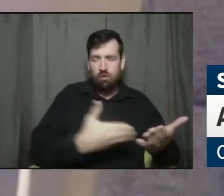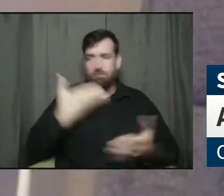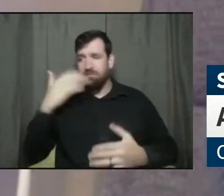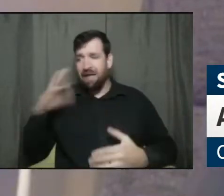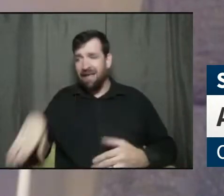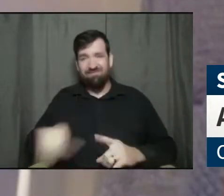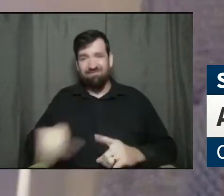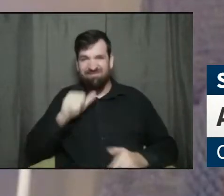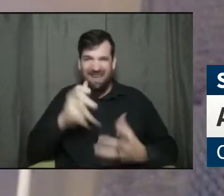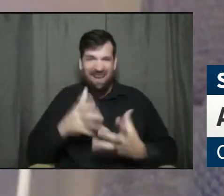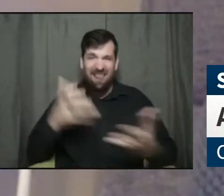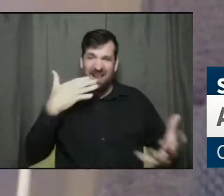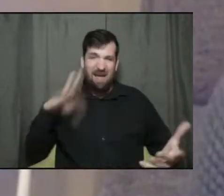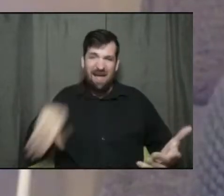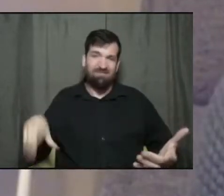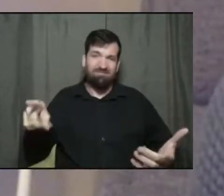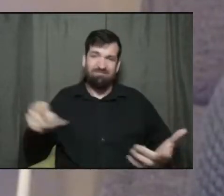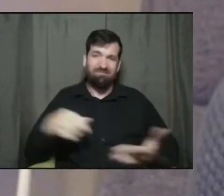much bad.